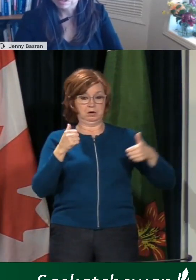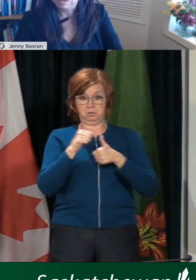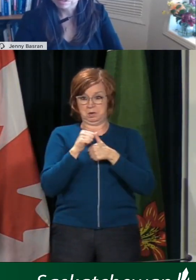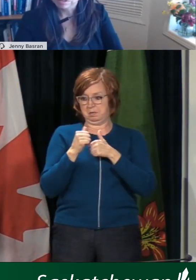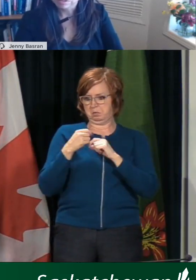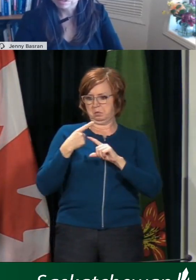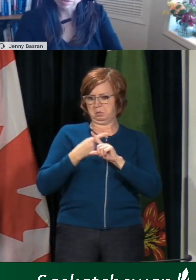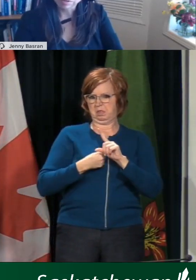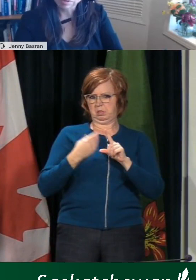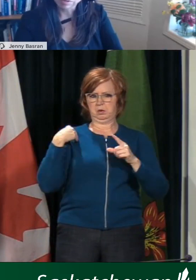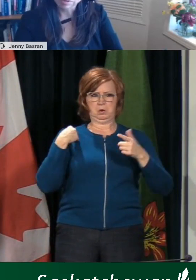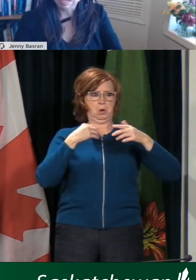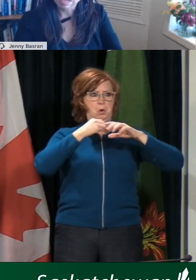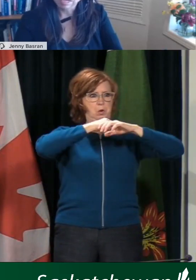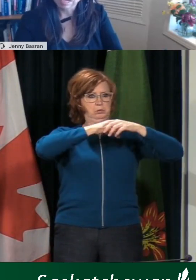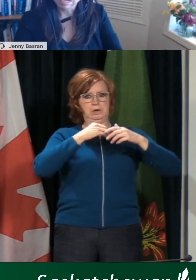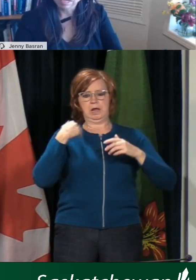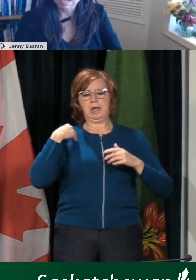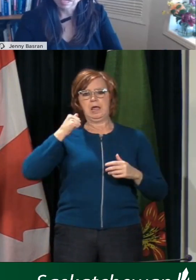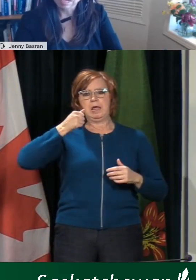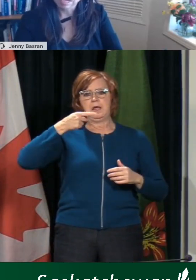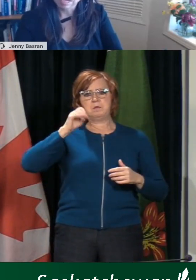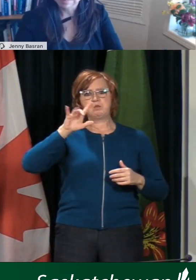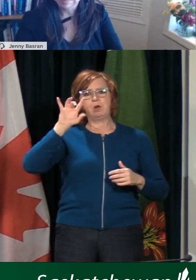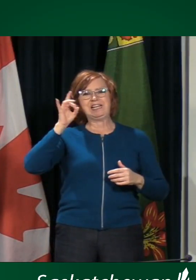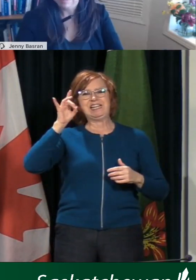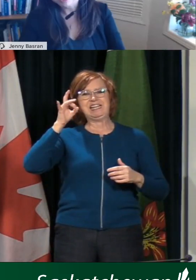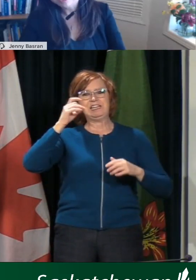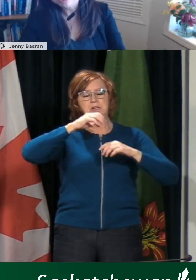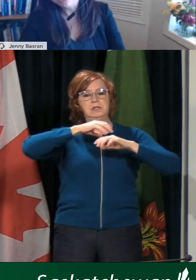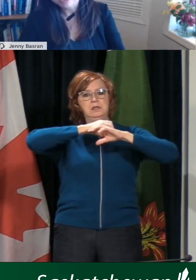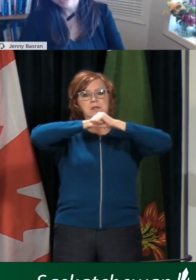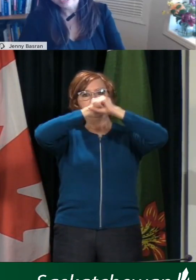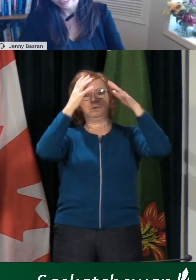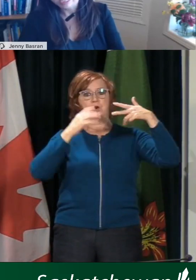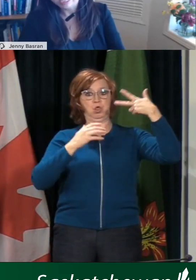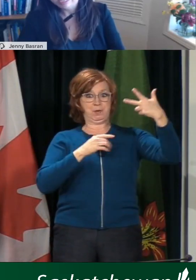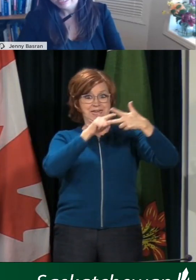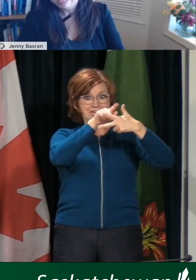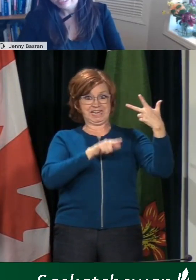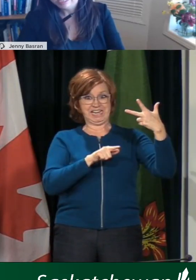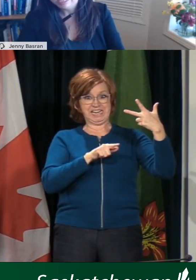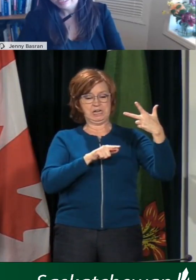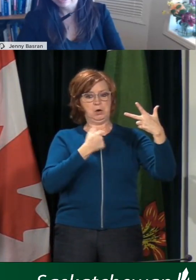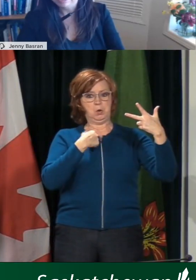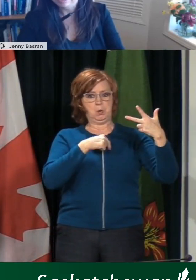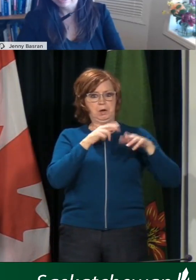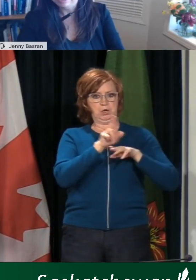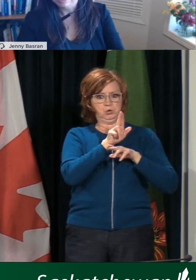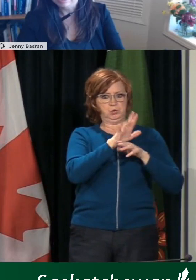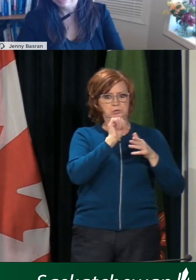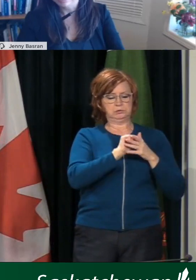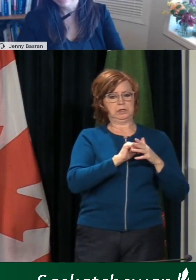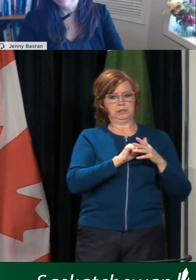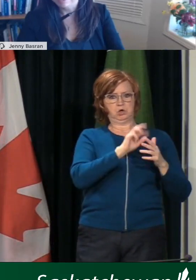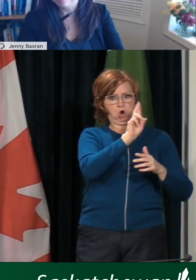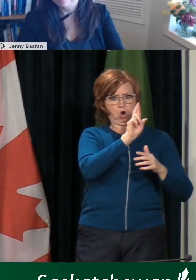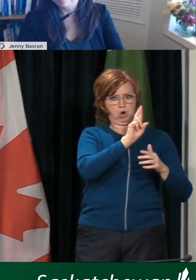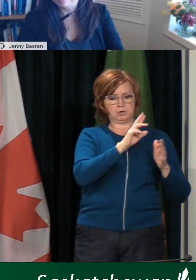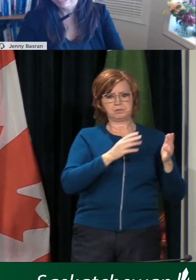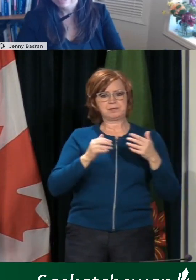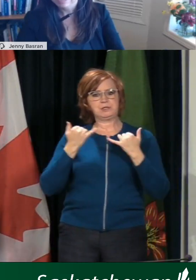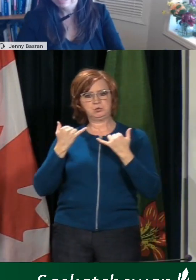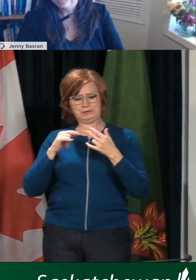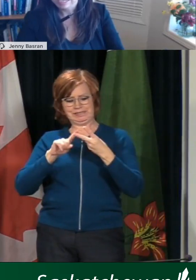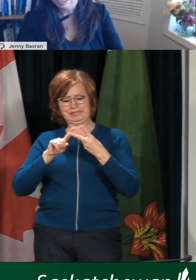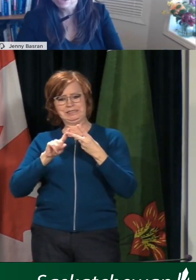our modeling presentation on April 8th. What I'm going to be introducing today is something called the effective reproductive number. And this